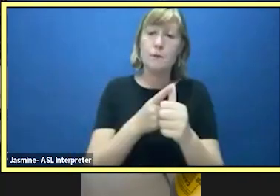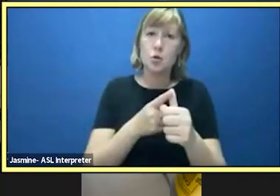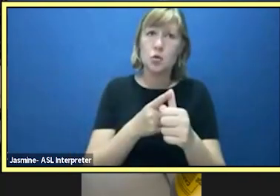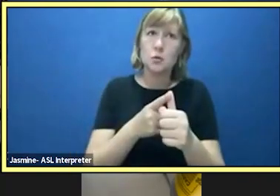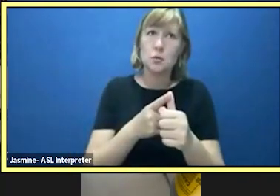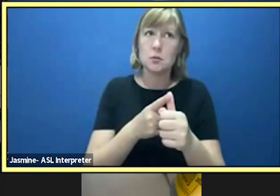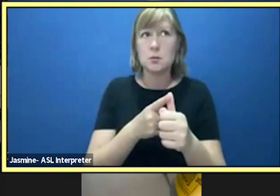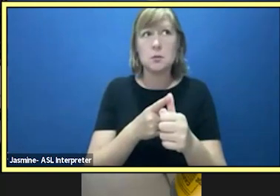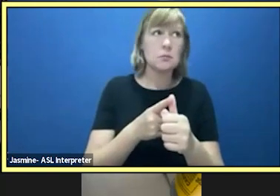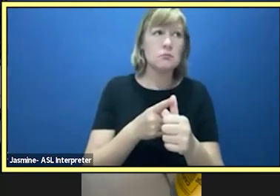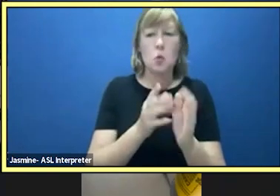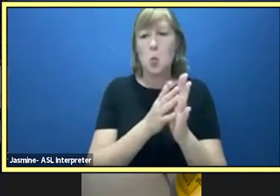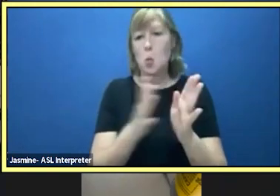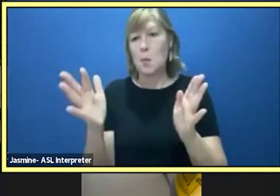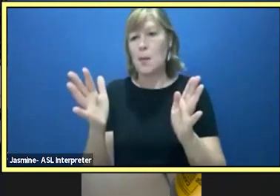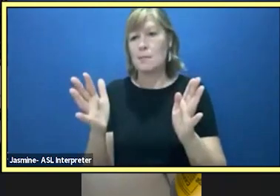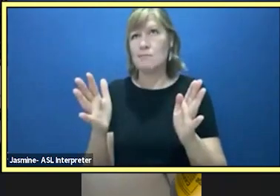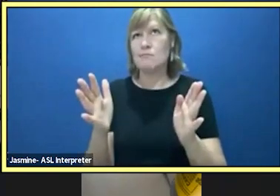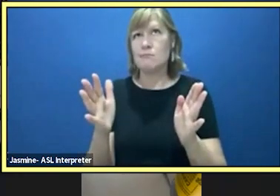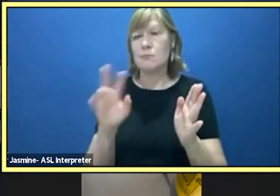beginning of 2024.